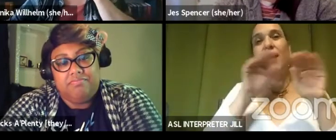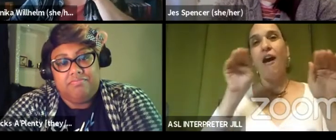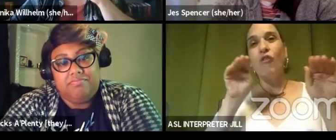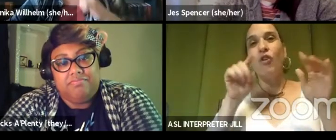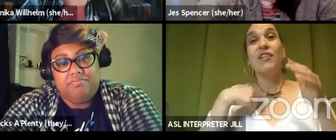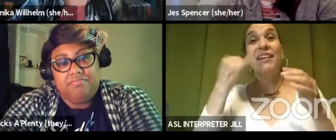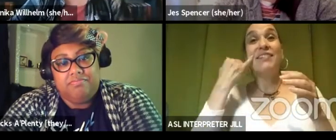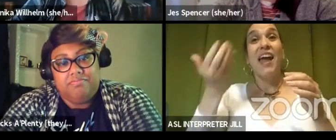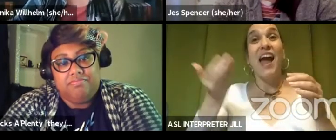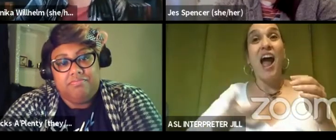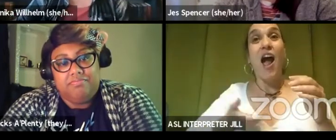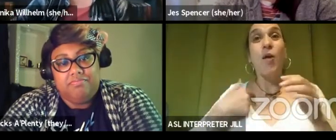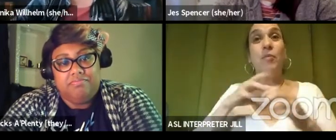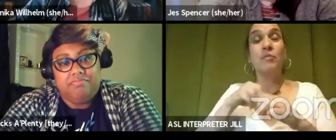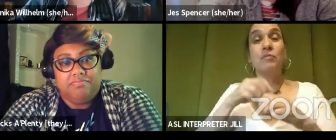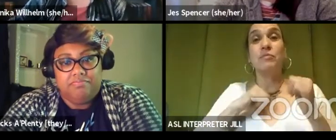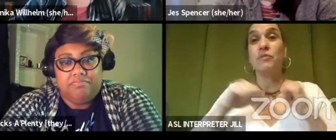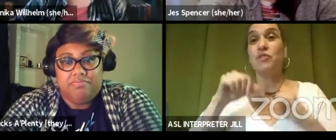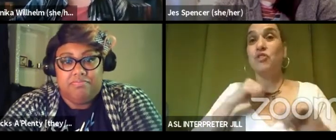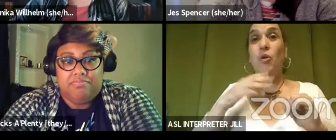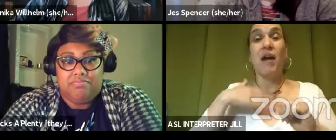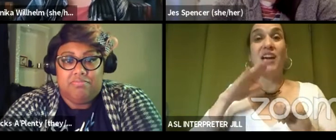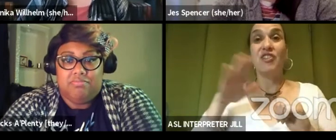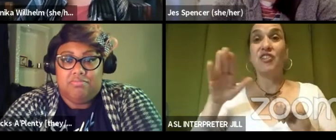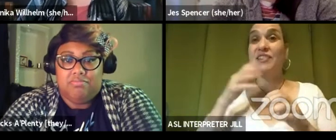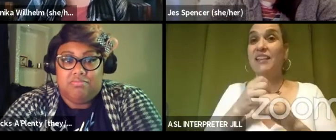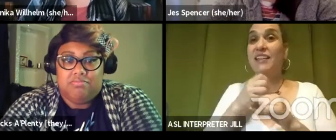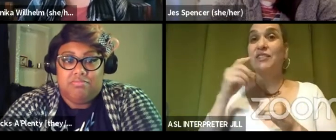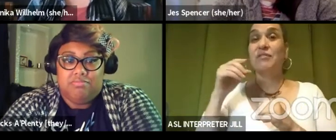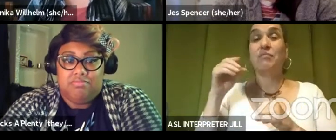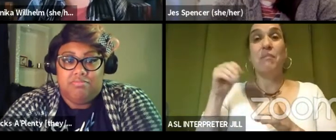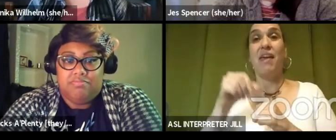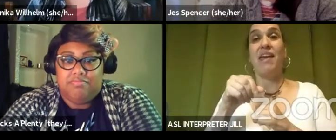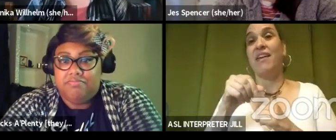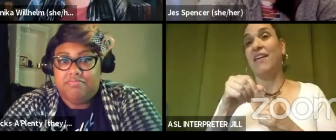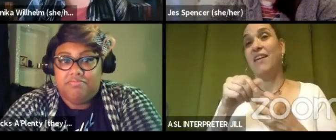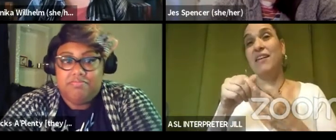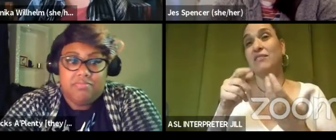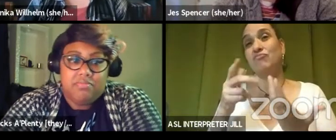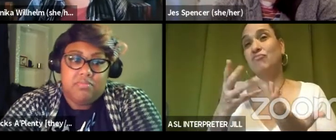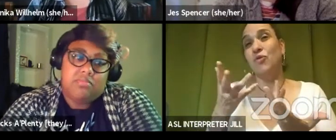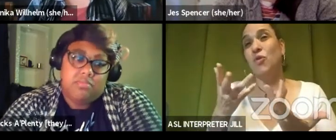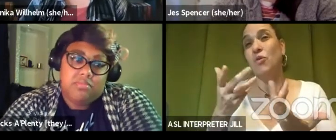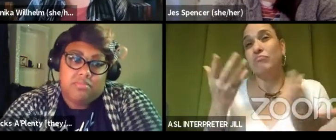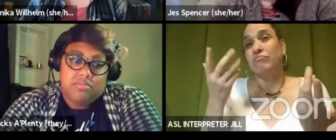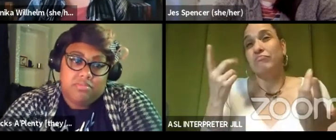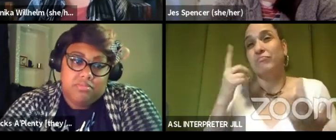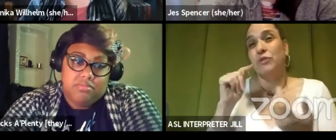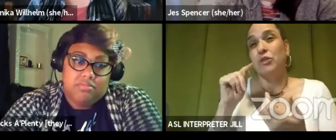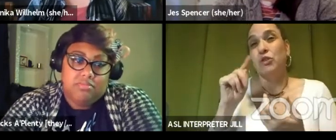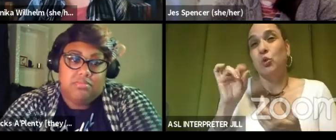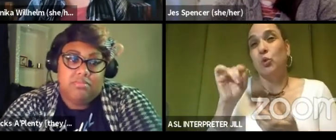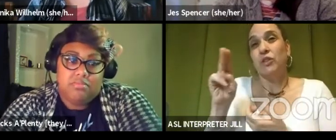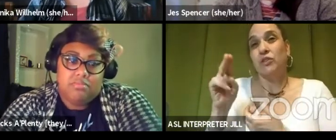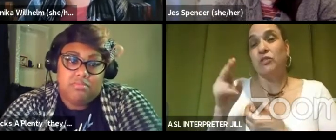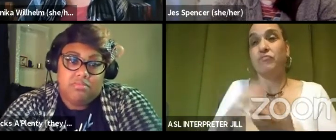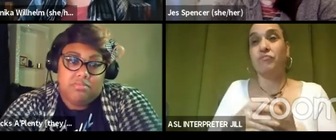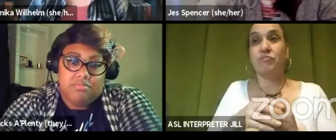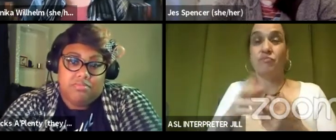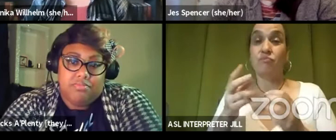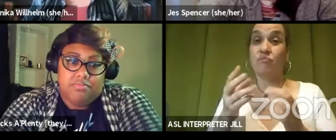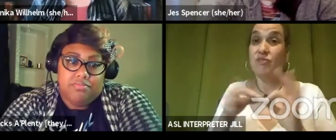show, my kid gets free tuition for this, you know, or just things that you can write in too. Those are